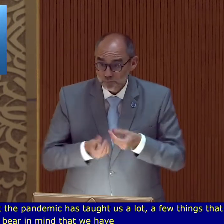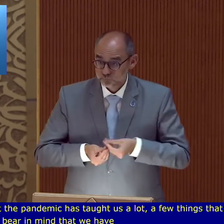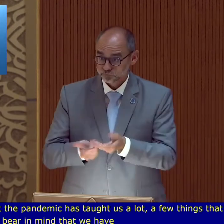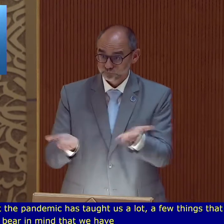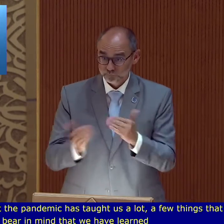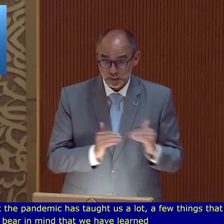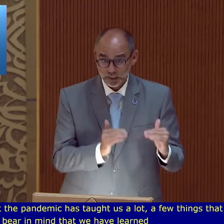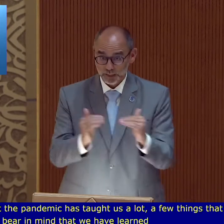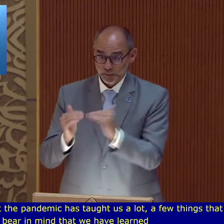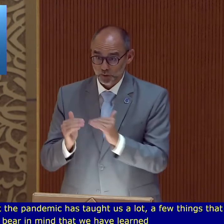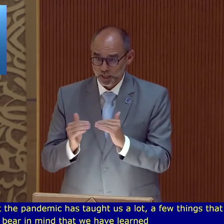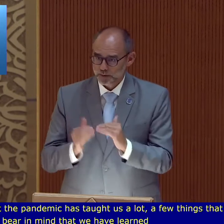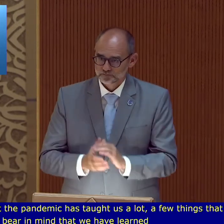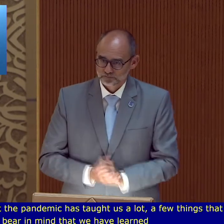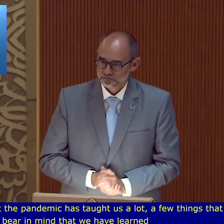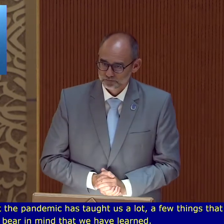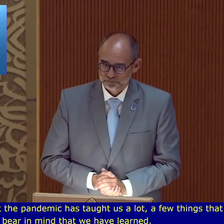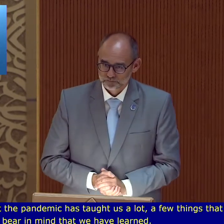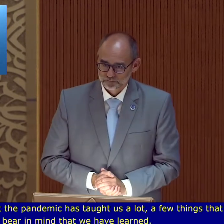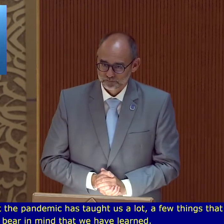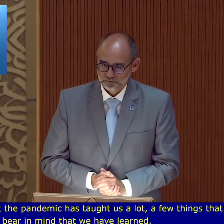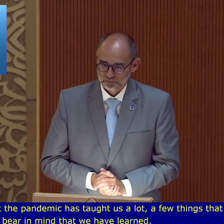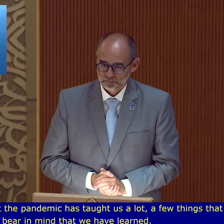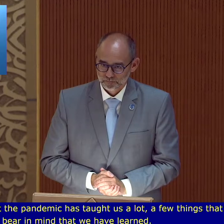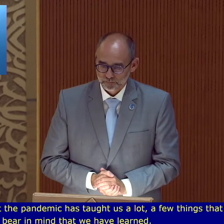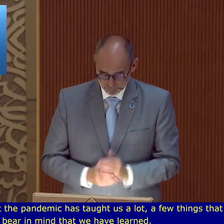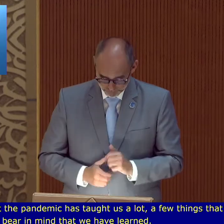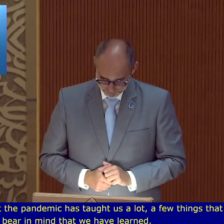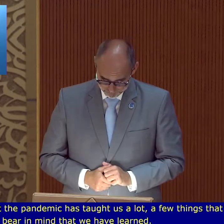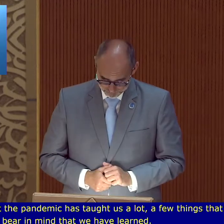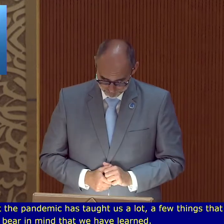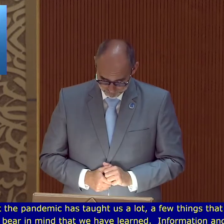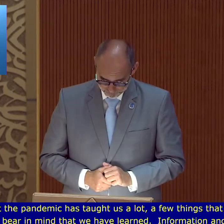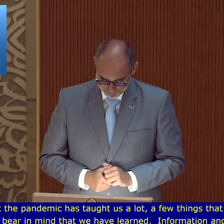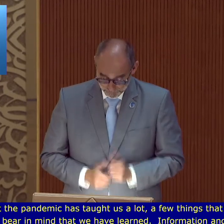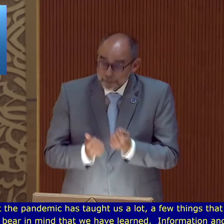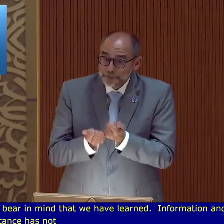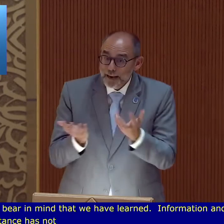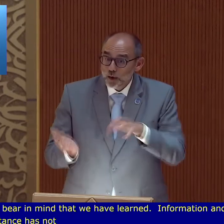Information and assistance has not been delivered equally.